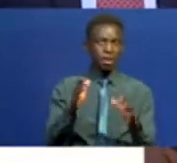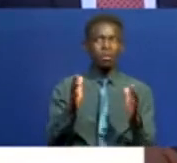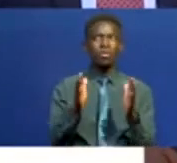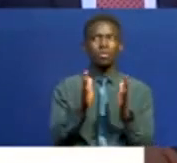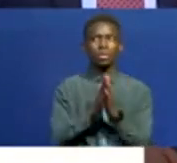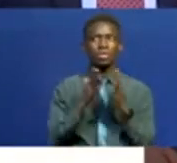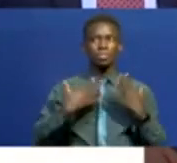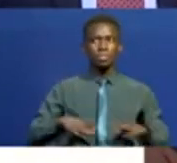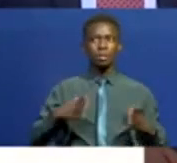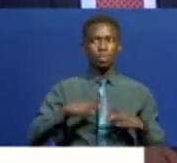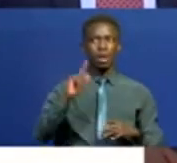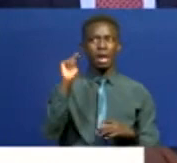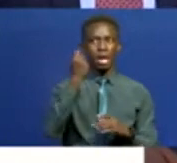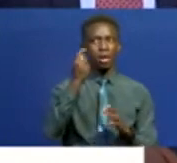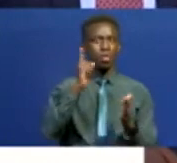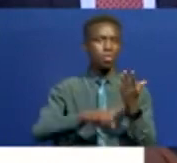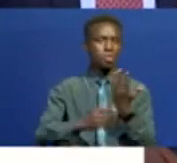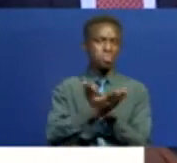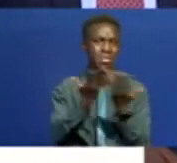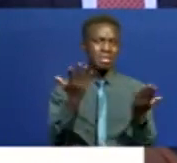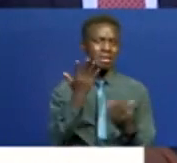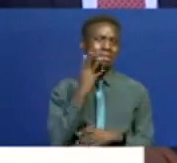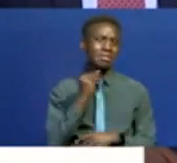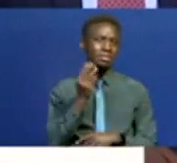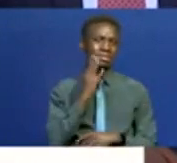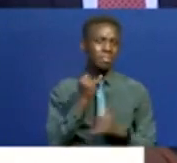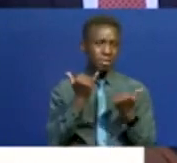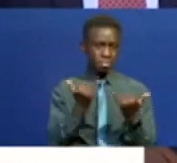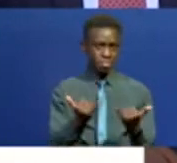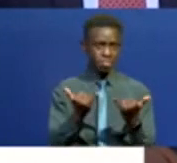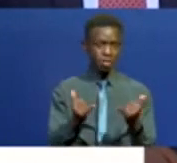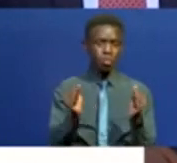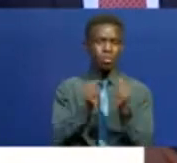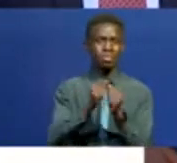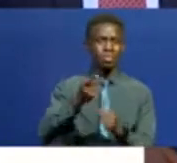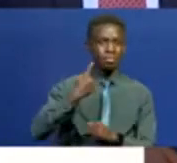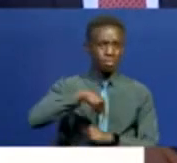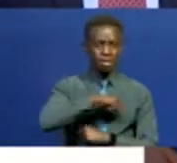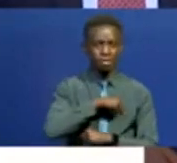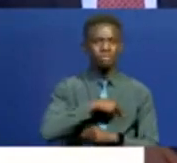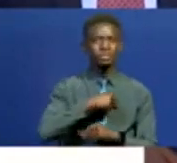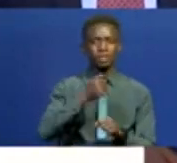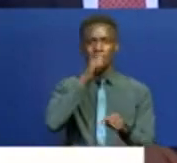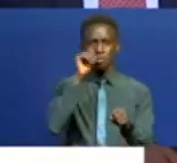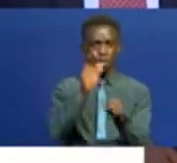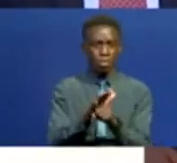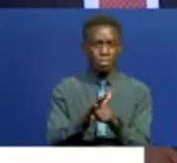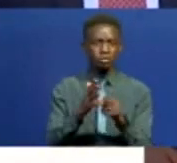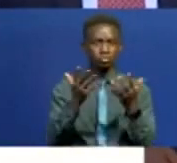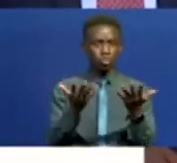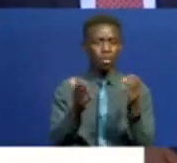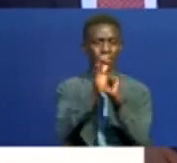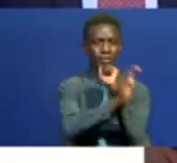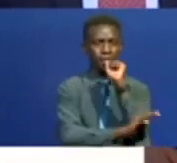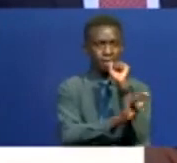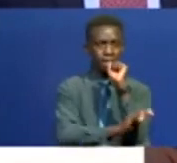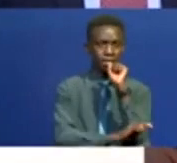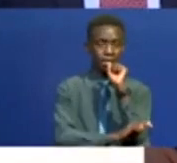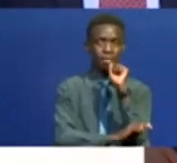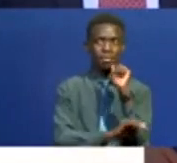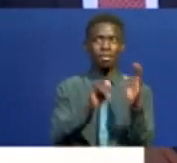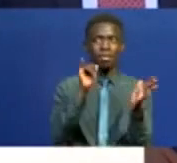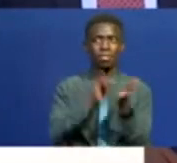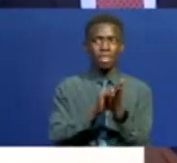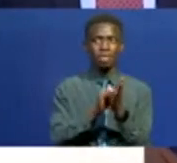Kenya are going through. We thus assure the country that the